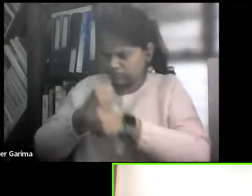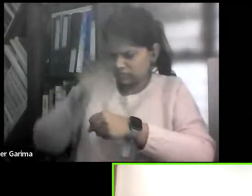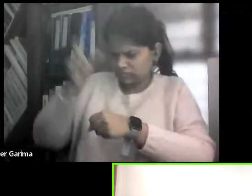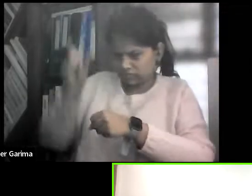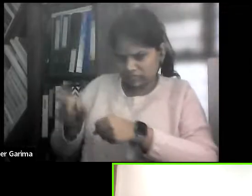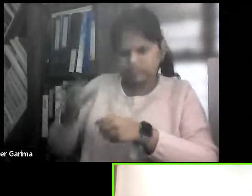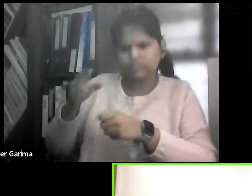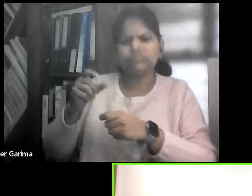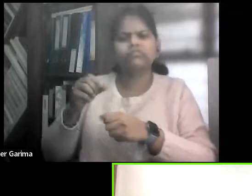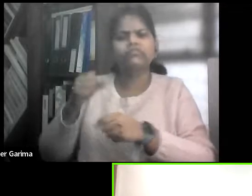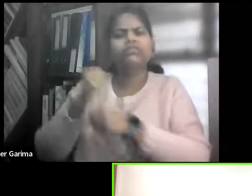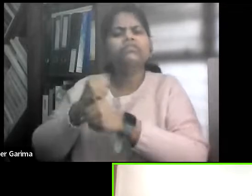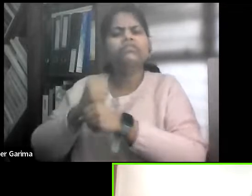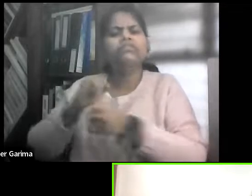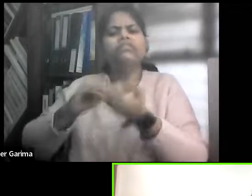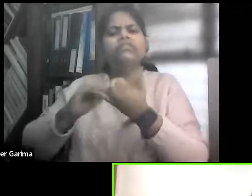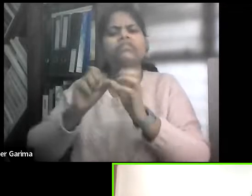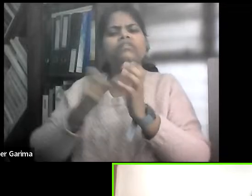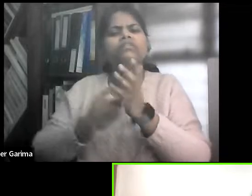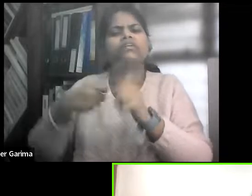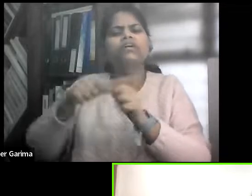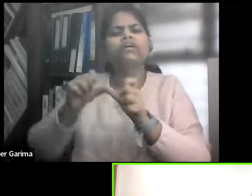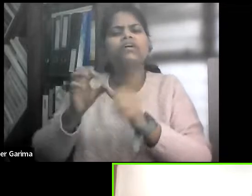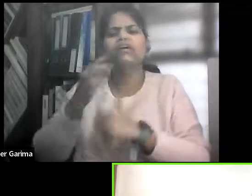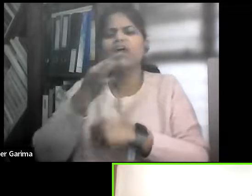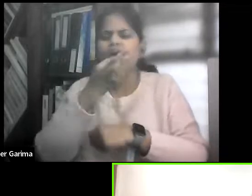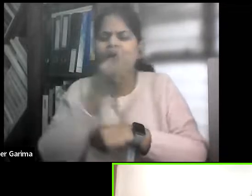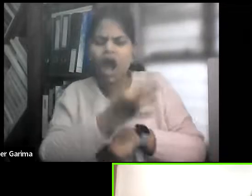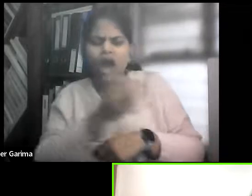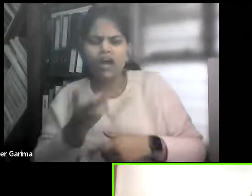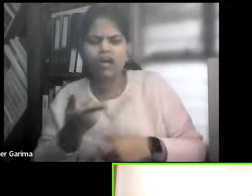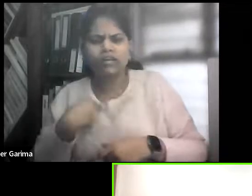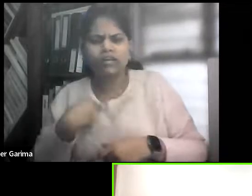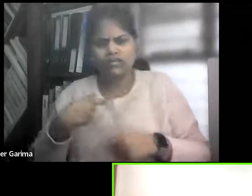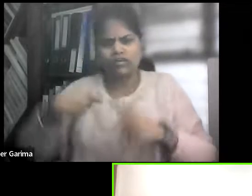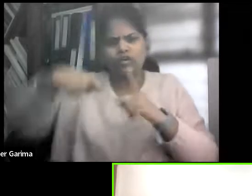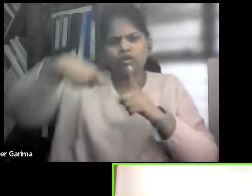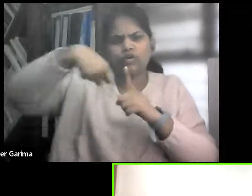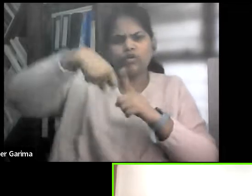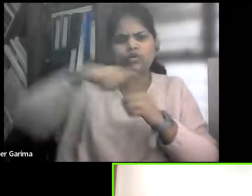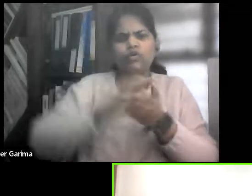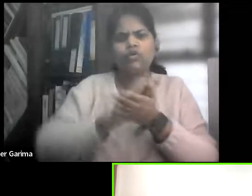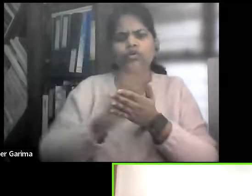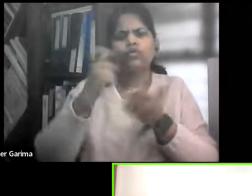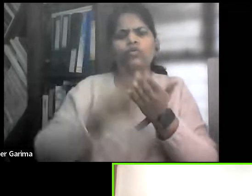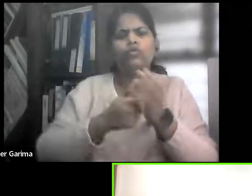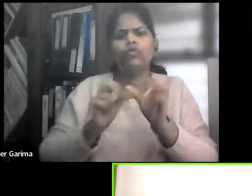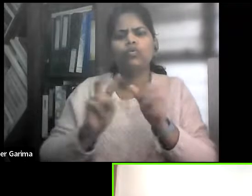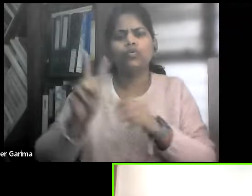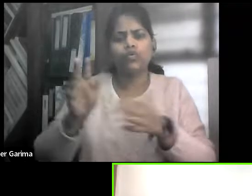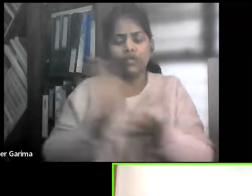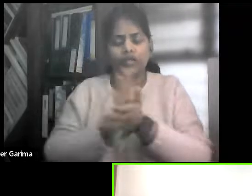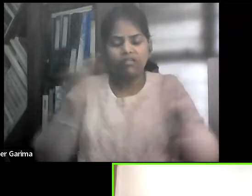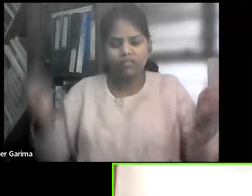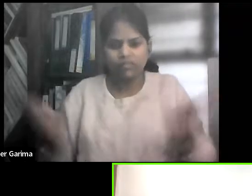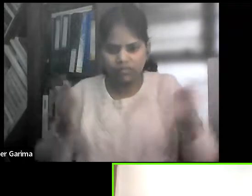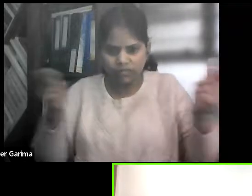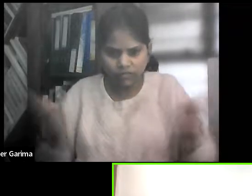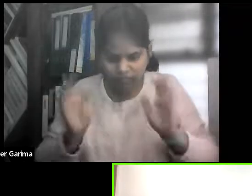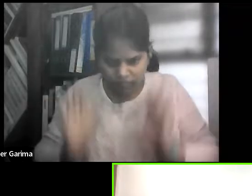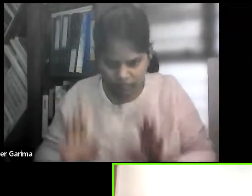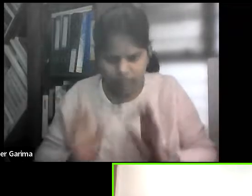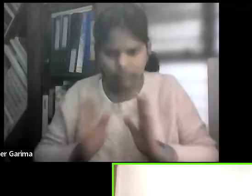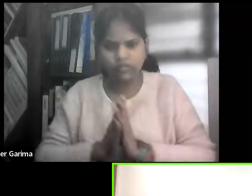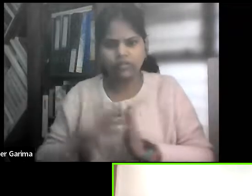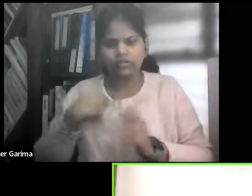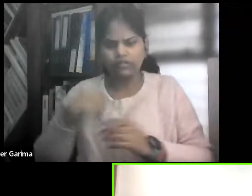the dancers in Khajuraho and Konark festivals are annually expected to perform. She believes the judicial gaze of the historically